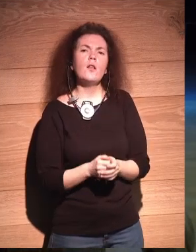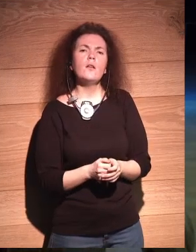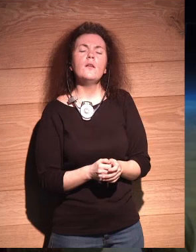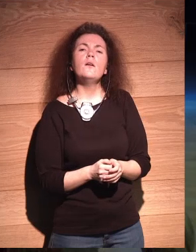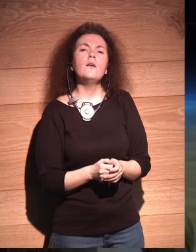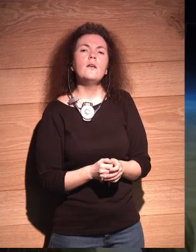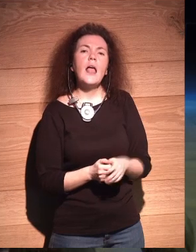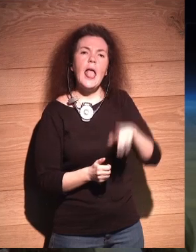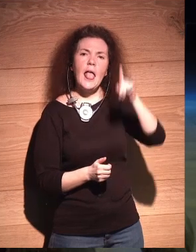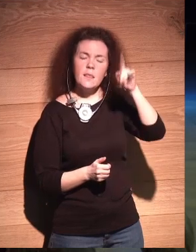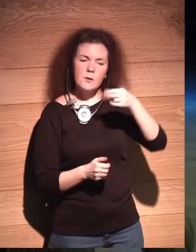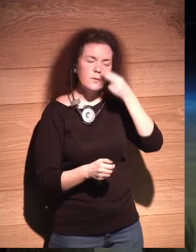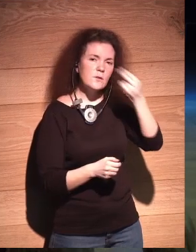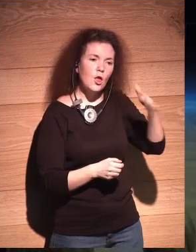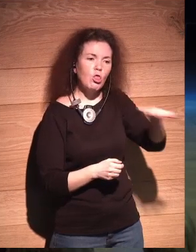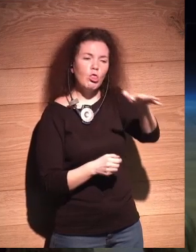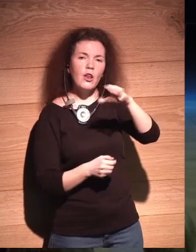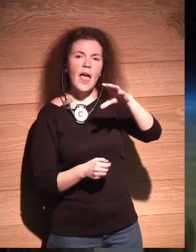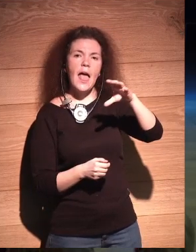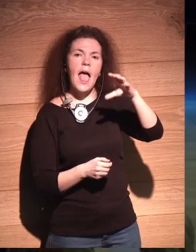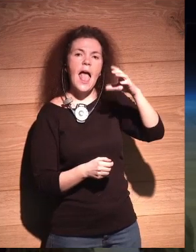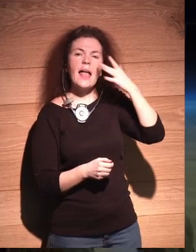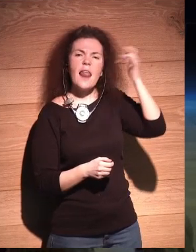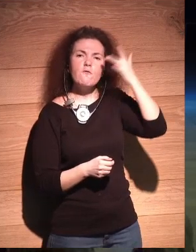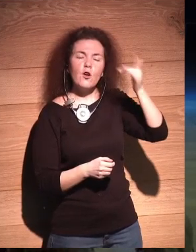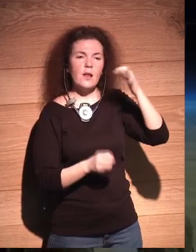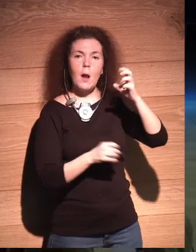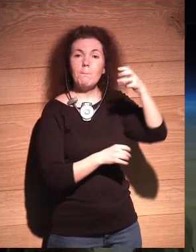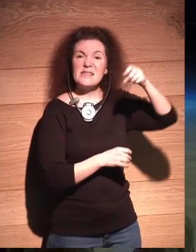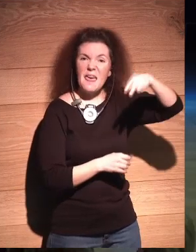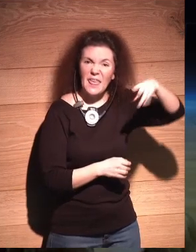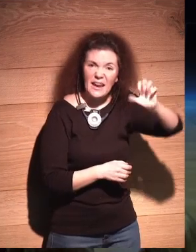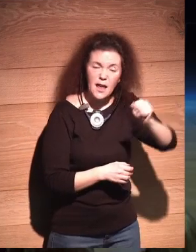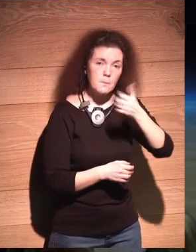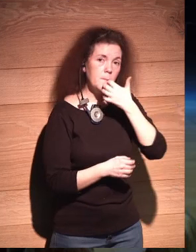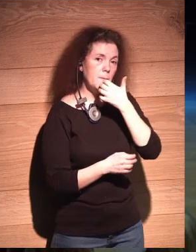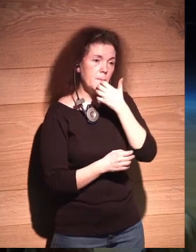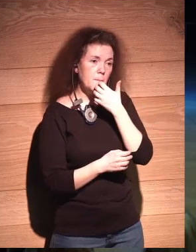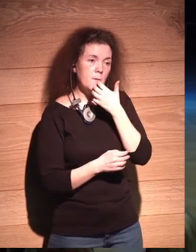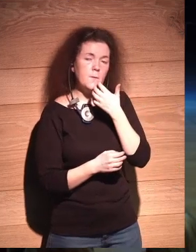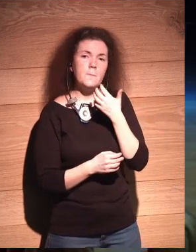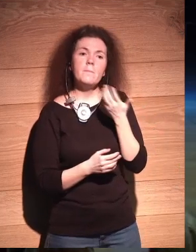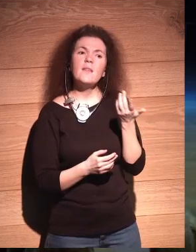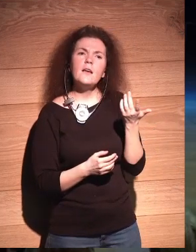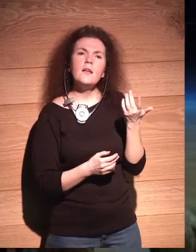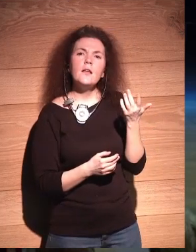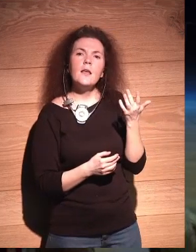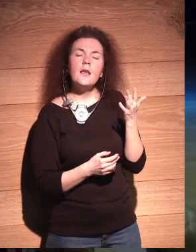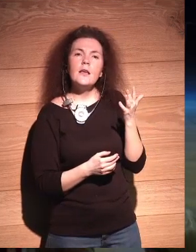places in California, Pasadena, Jet Propulsion Lab, and I was just kind of like a fly on the wall.